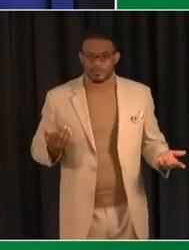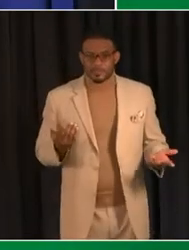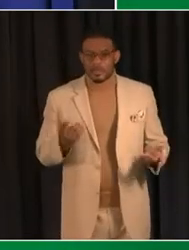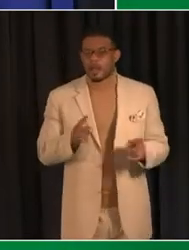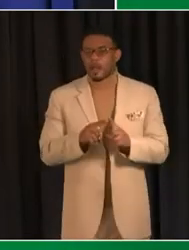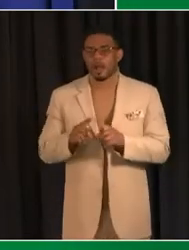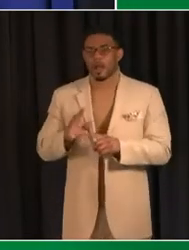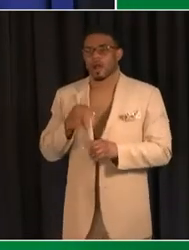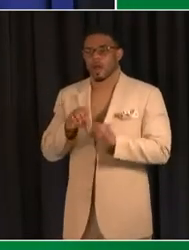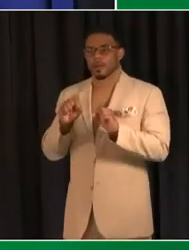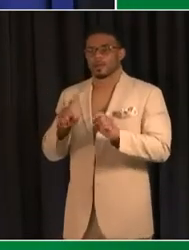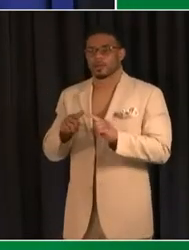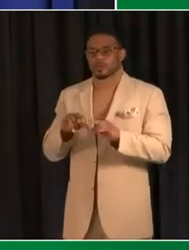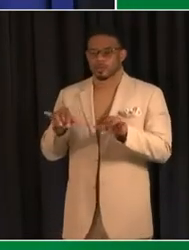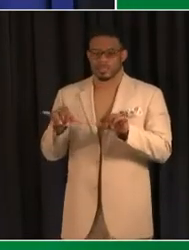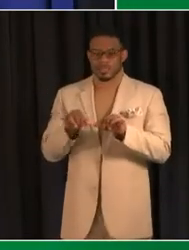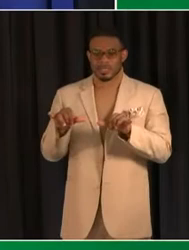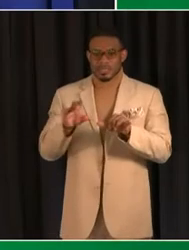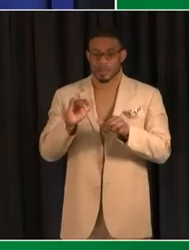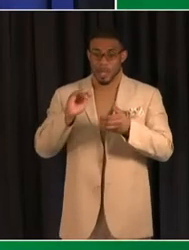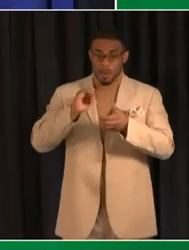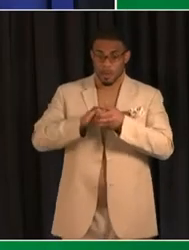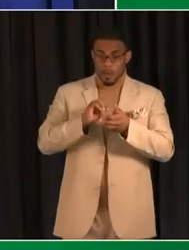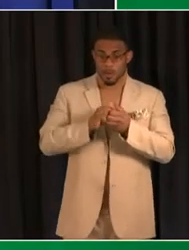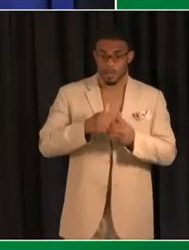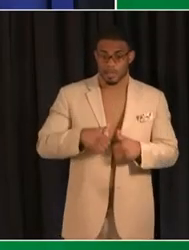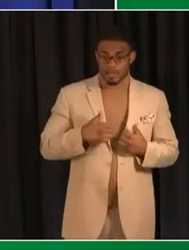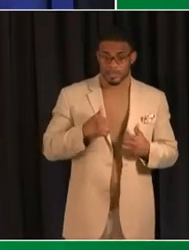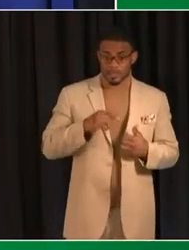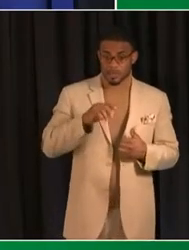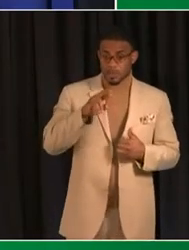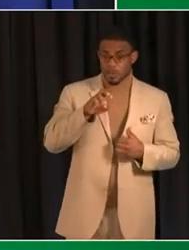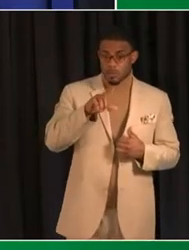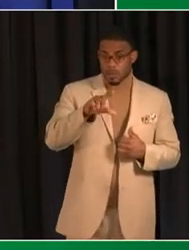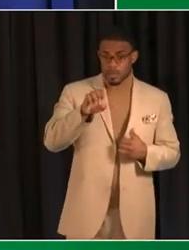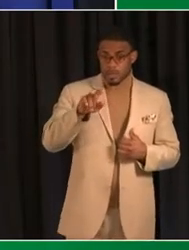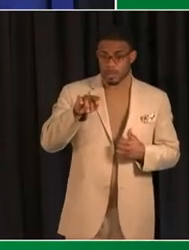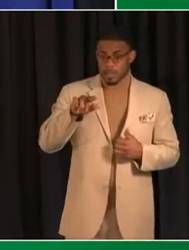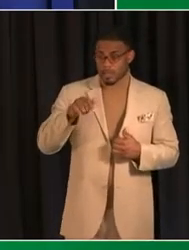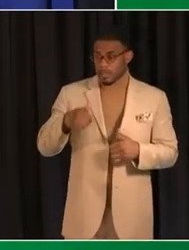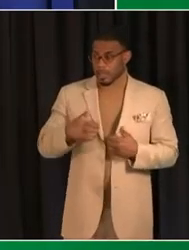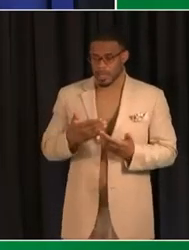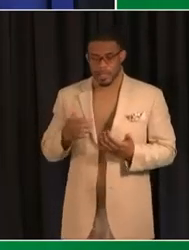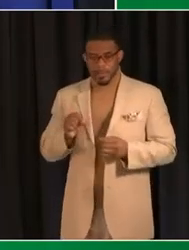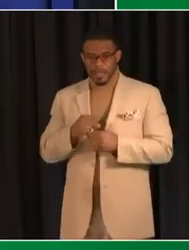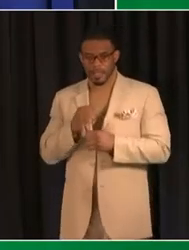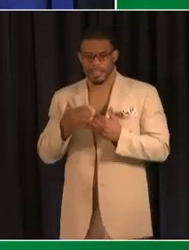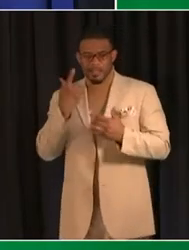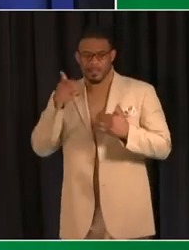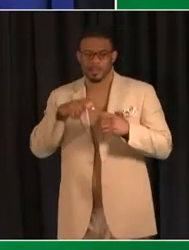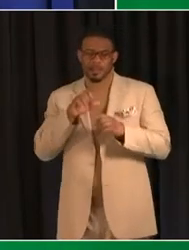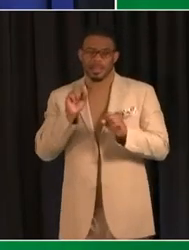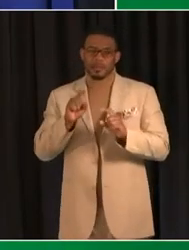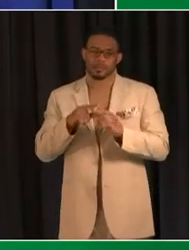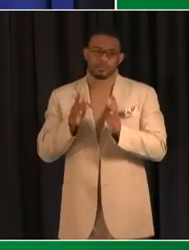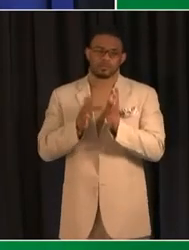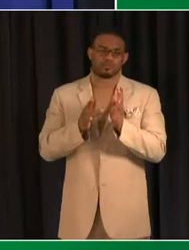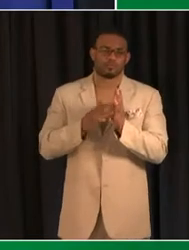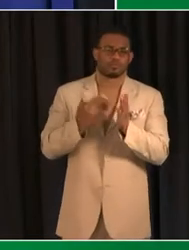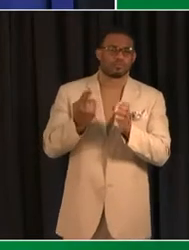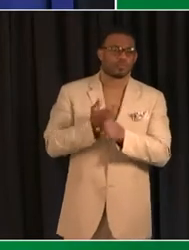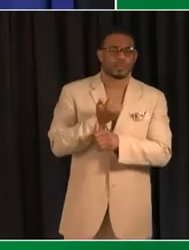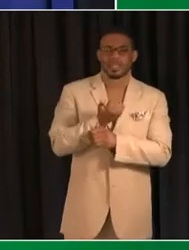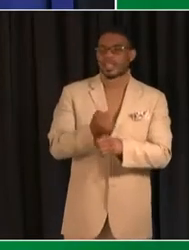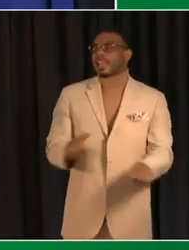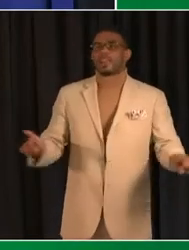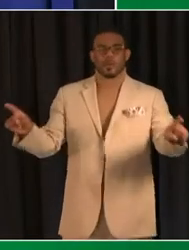day. Also, our ability to scale by partnering with existing real estate assets make it really easy for us to be able to be